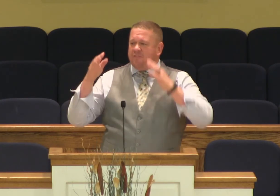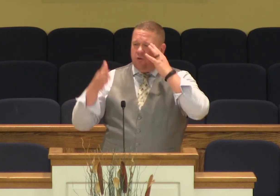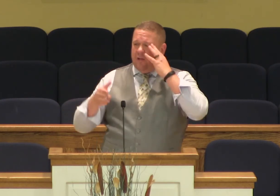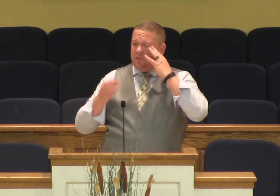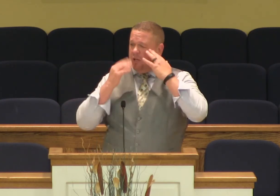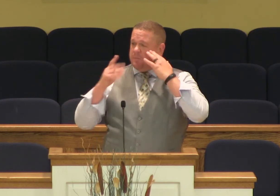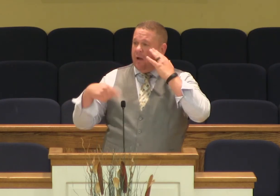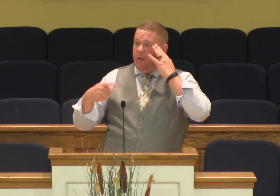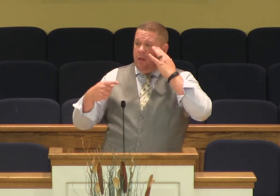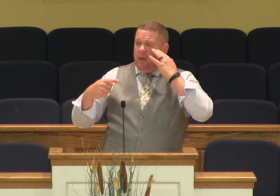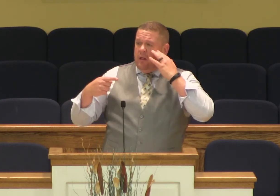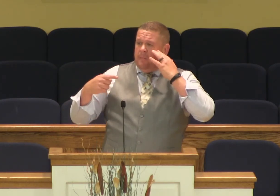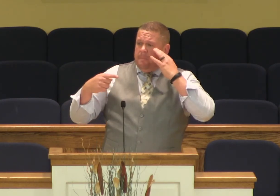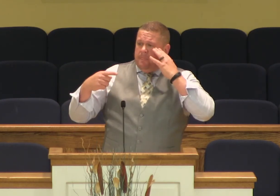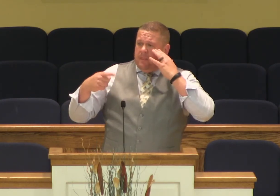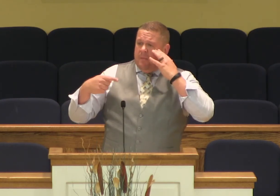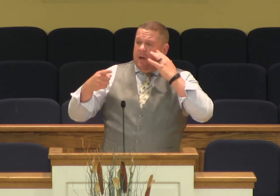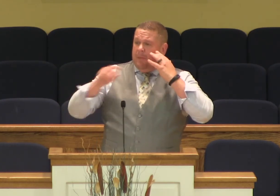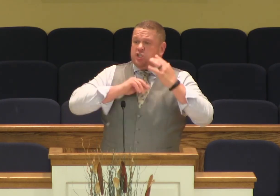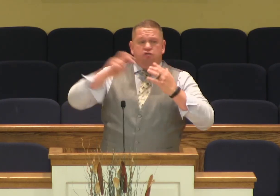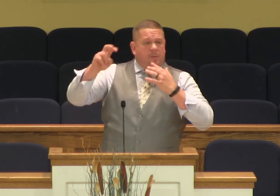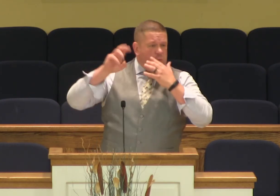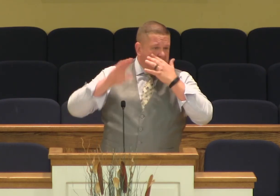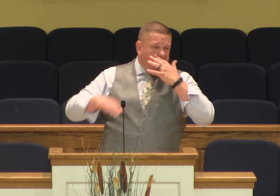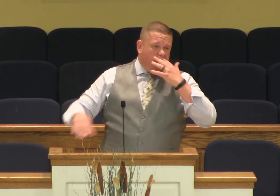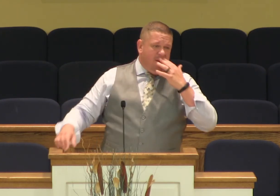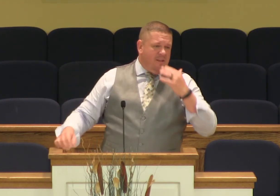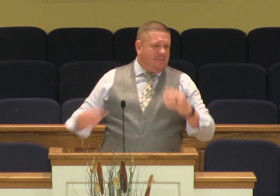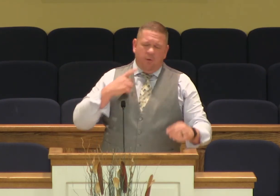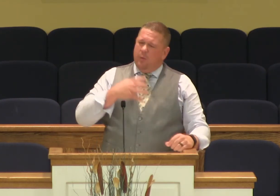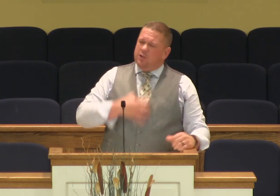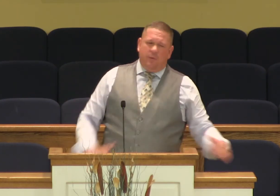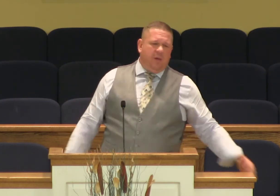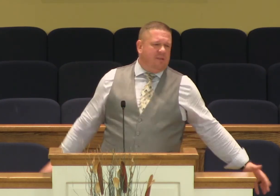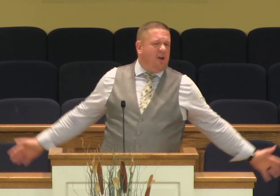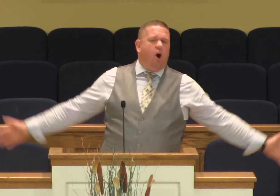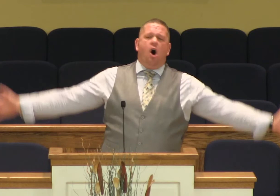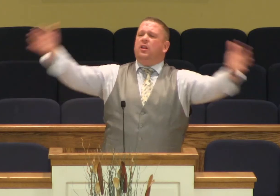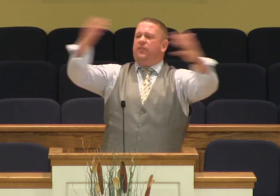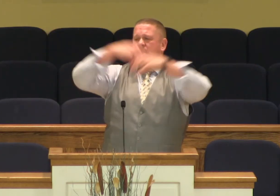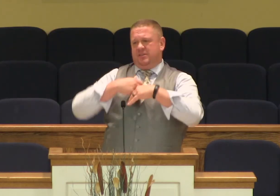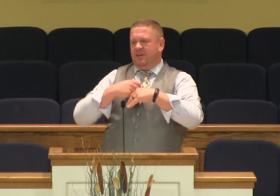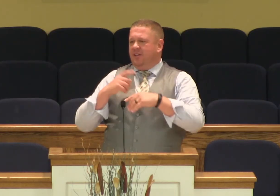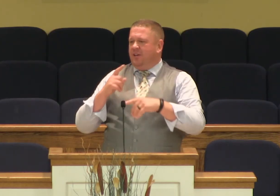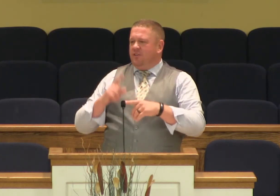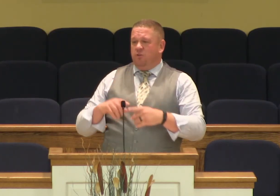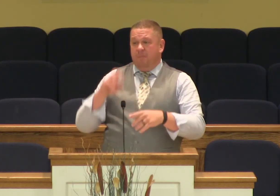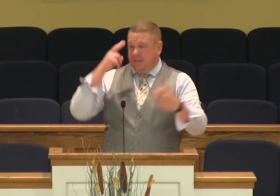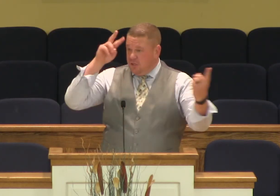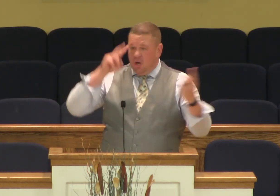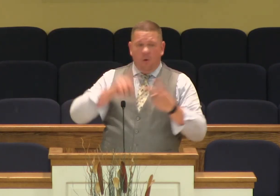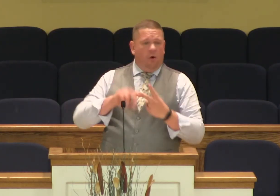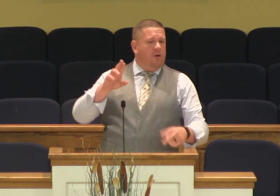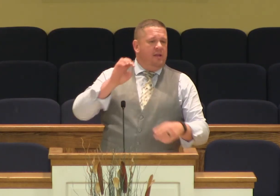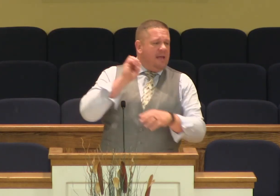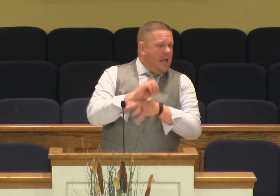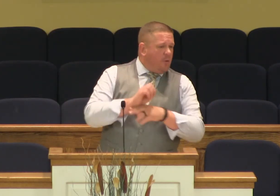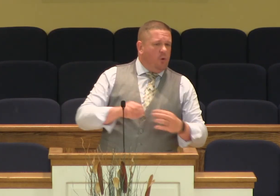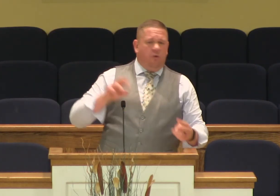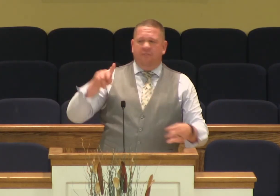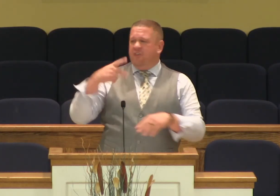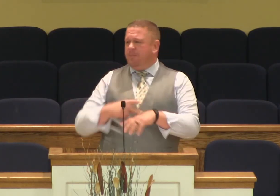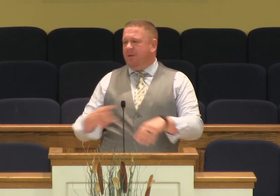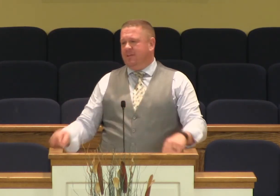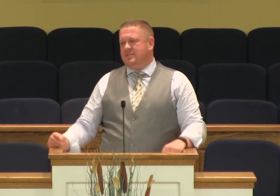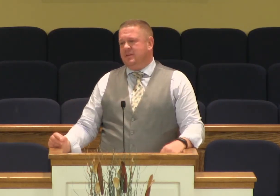talking this afternoon after lunch about mission trips we've been on. I tell you what, I wish we could take all of us to Mexico or